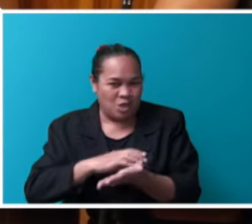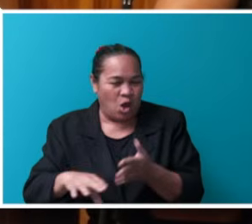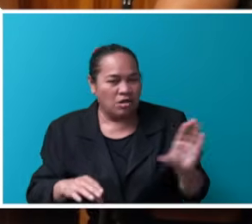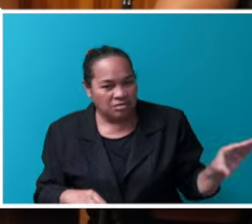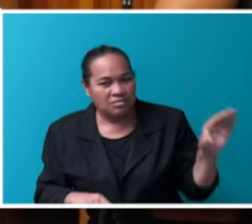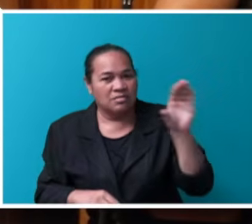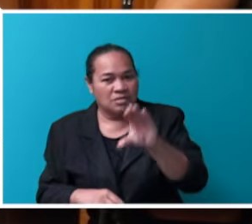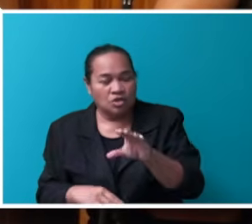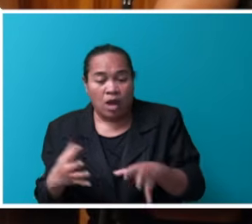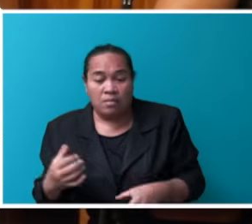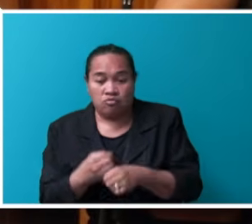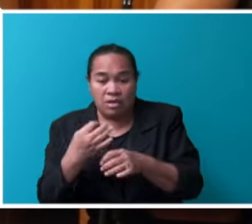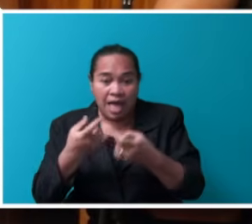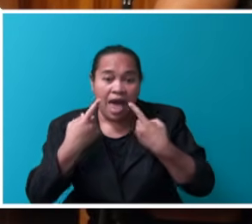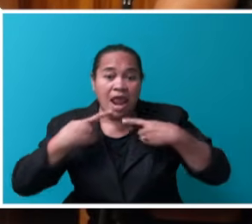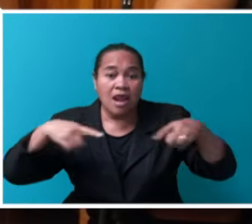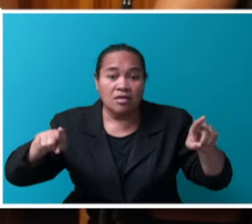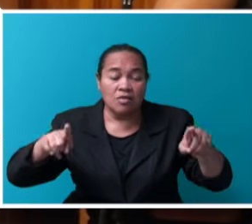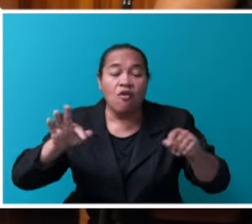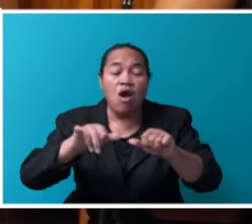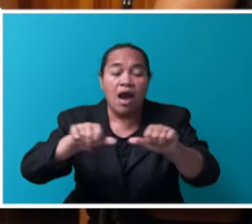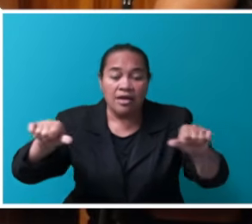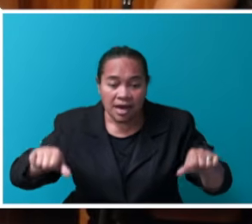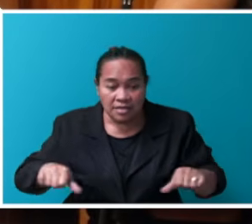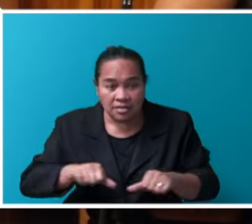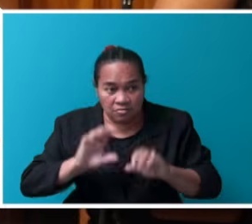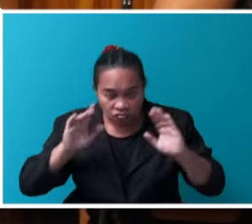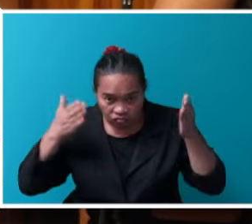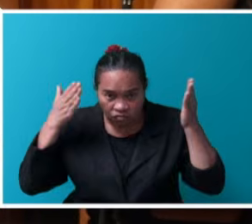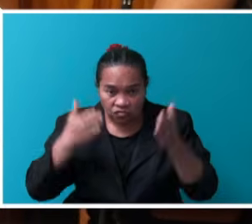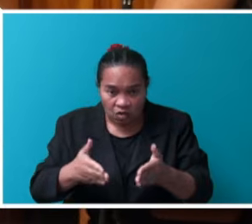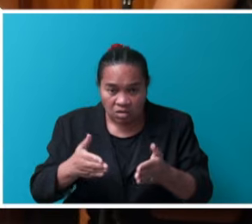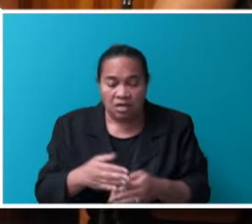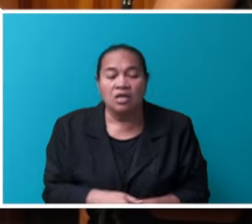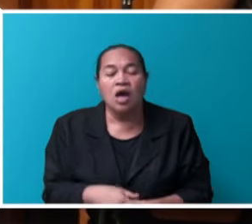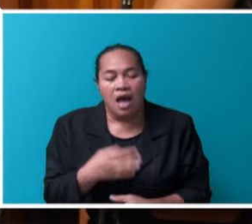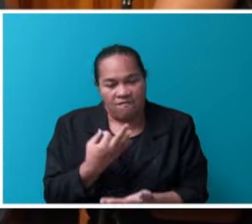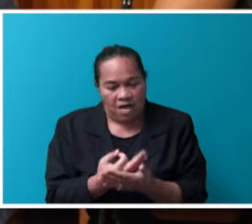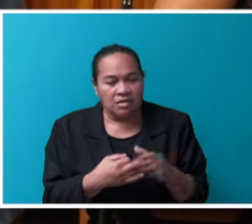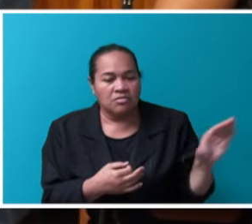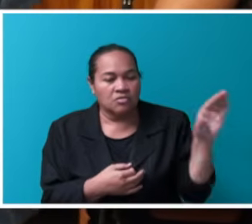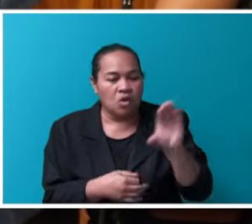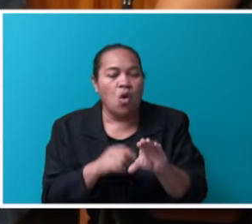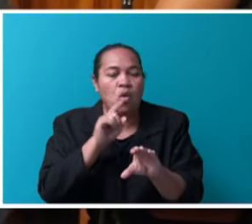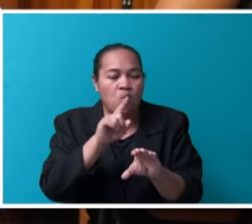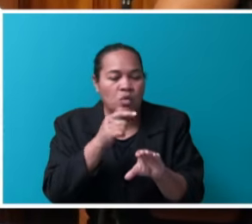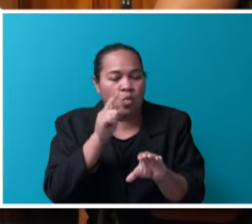and enhancement of the agricultural quotas, we are providing a funding of $1.7